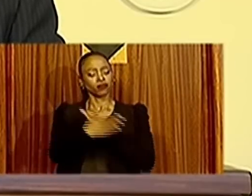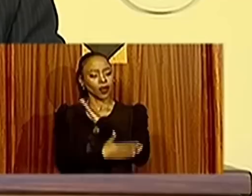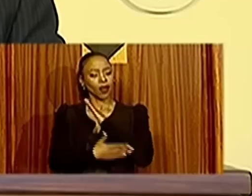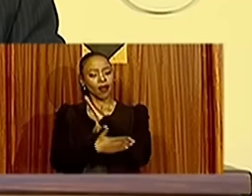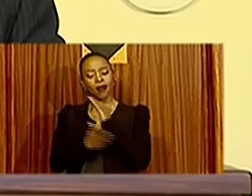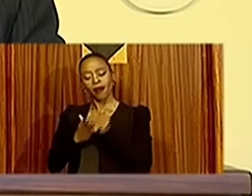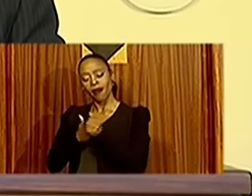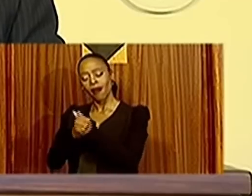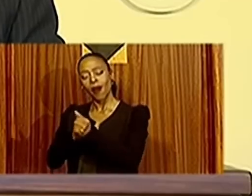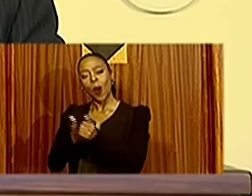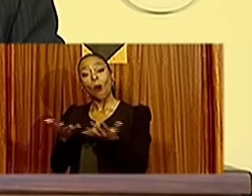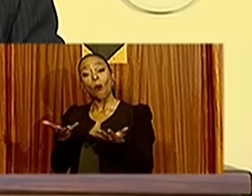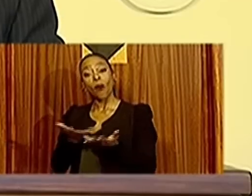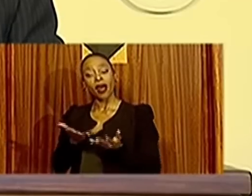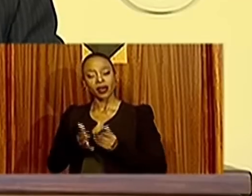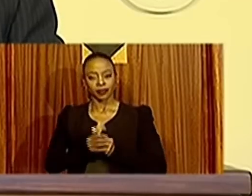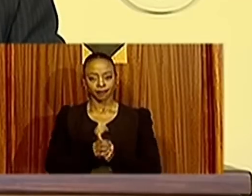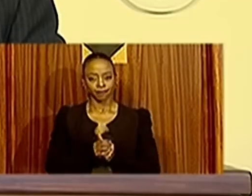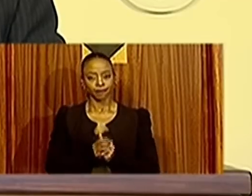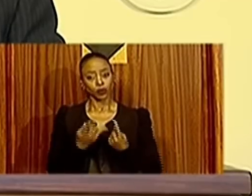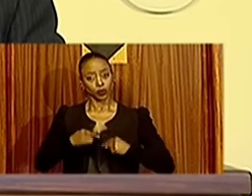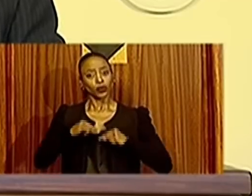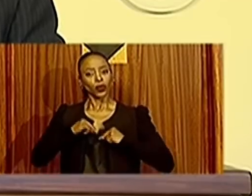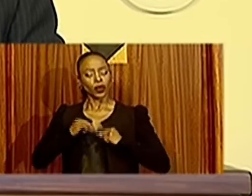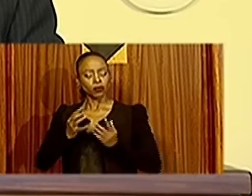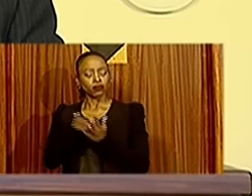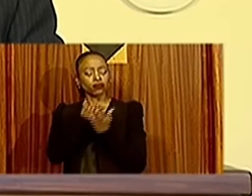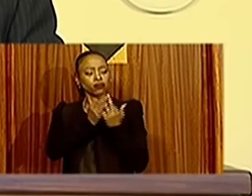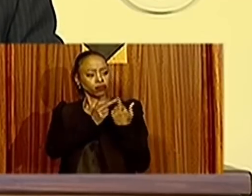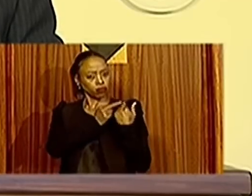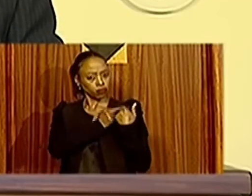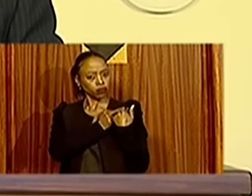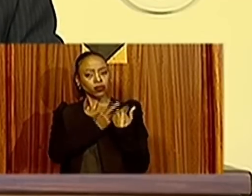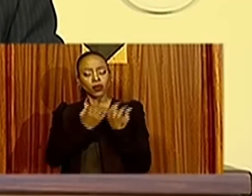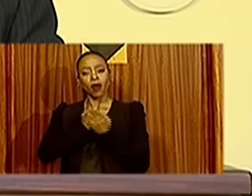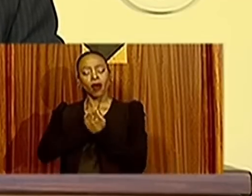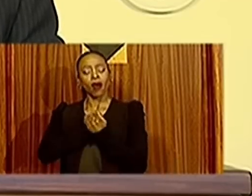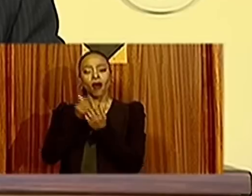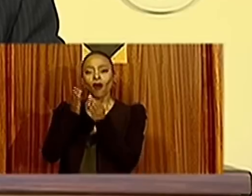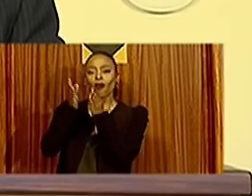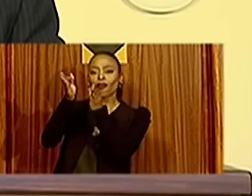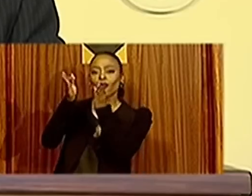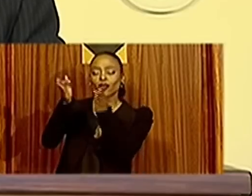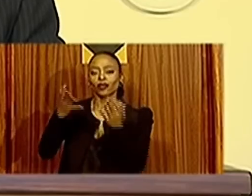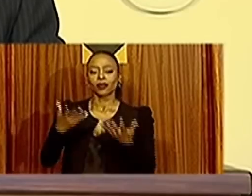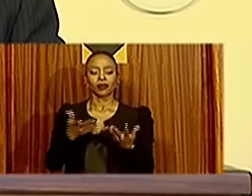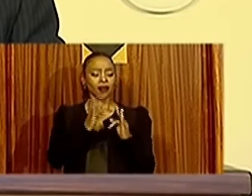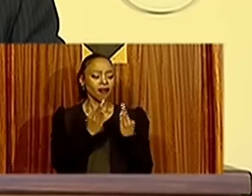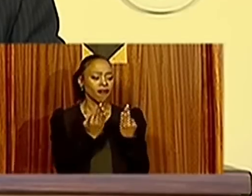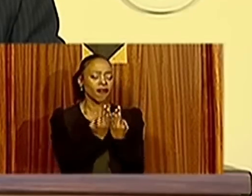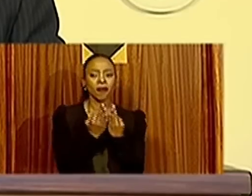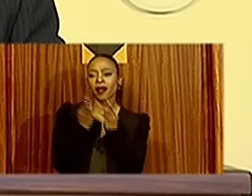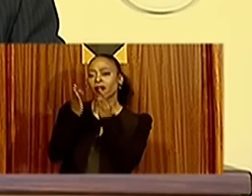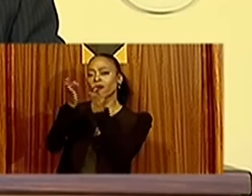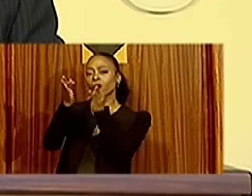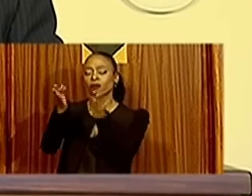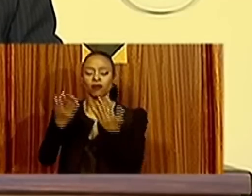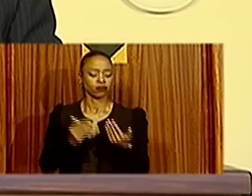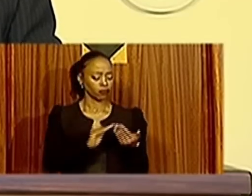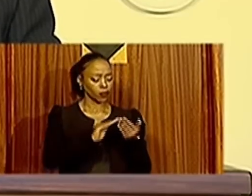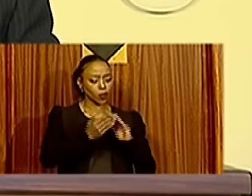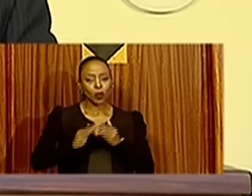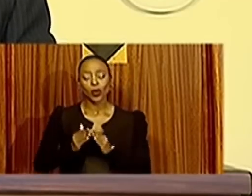We will be taking responsibility for our future, the future of our families, our